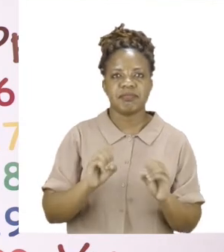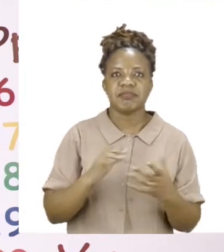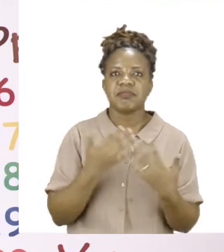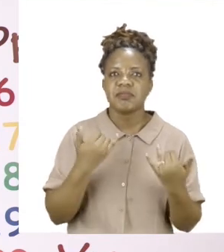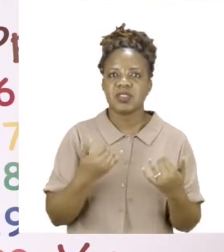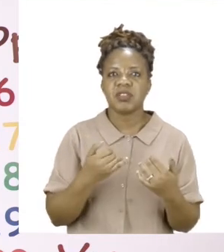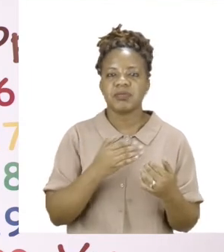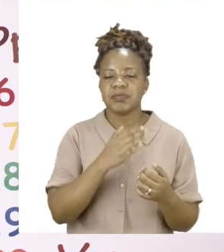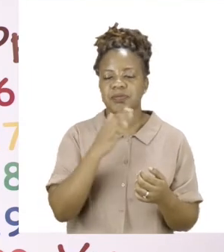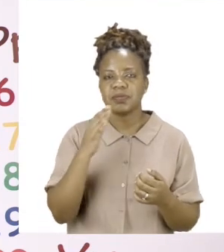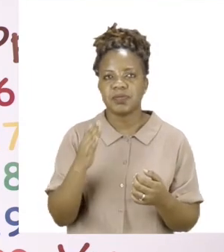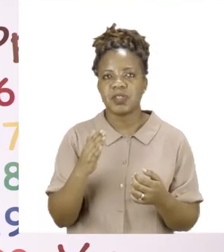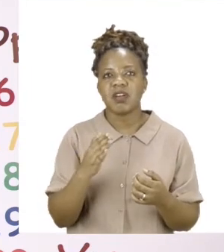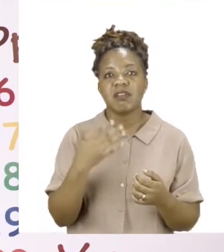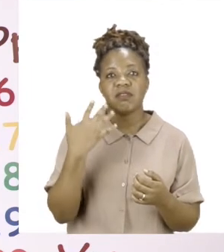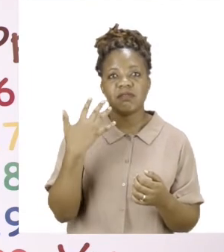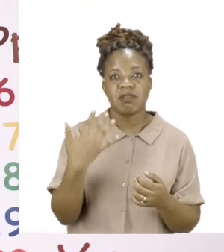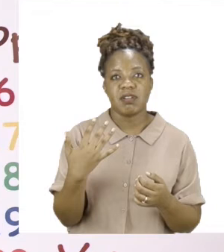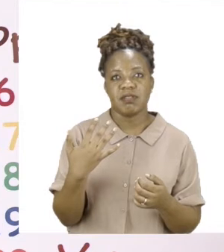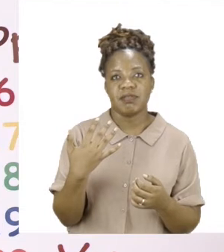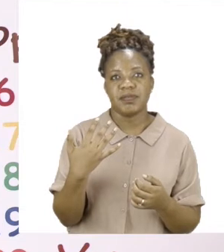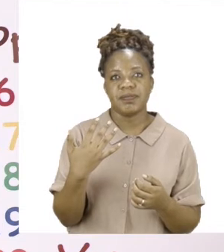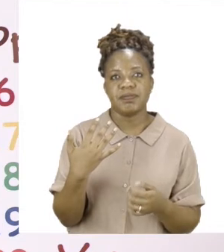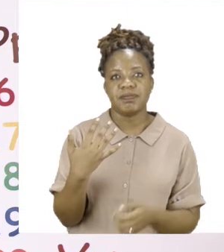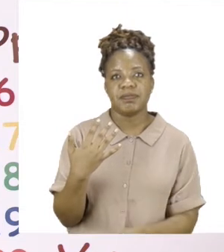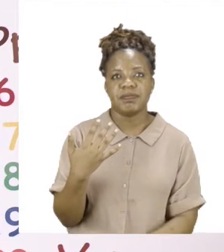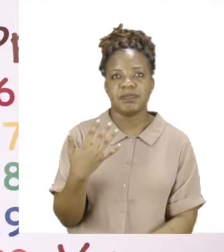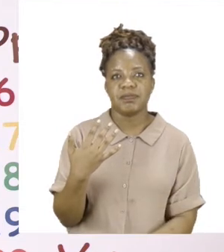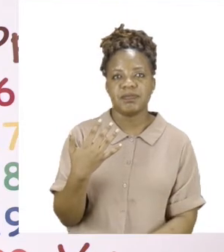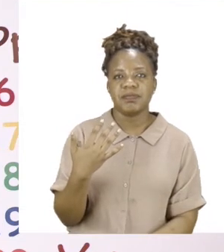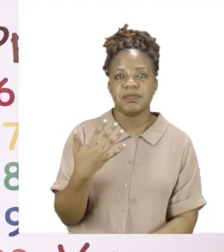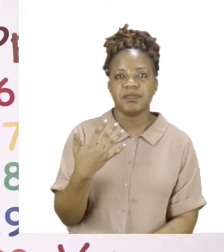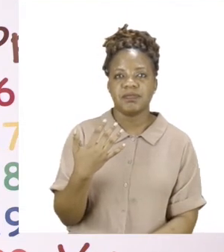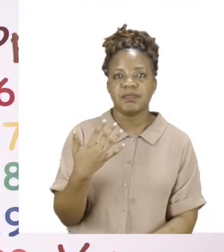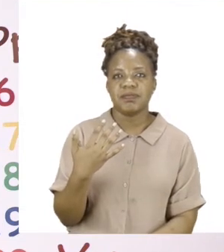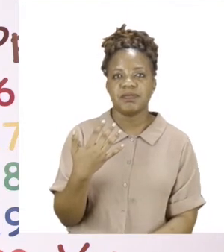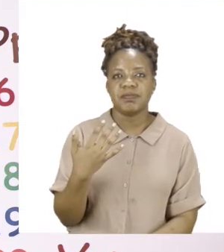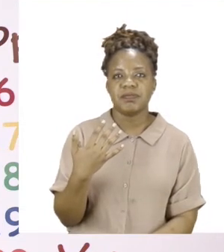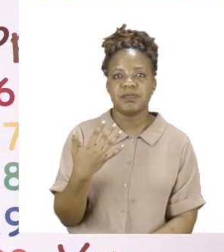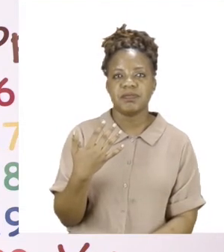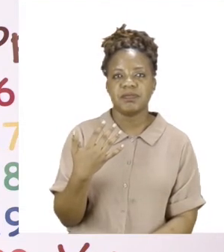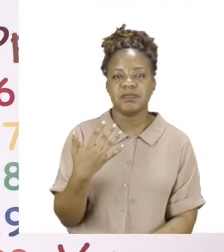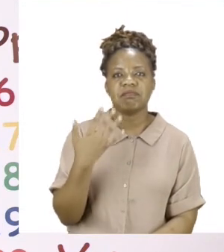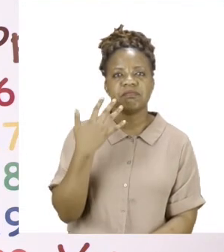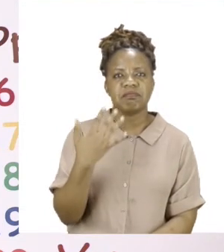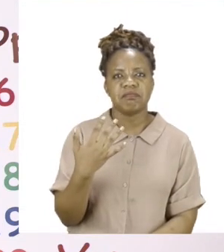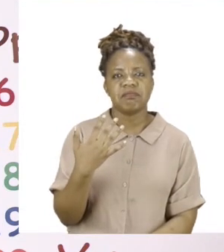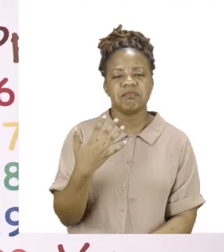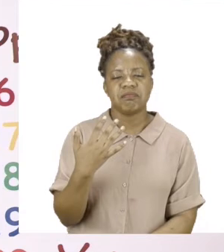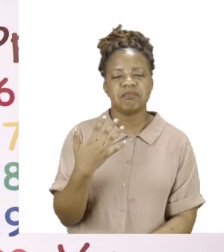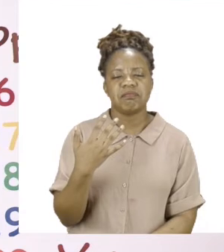Remember, we're moving this way to try and find the least to the greatest. 5. Let's look